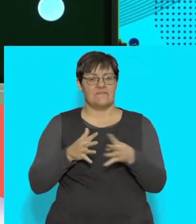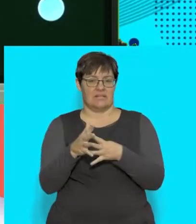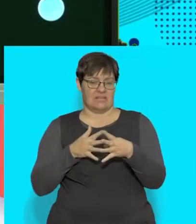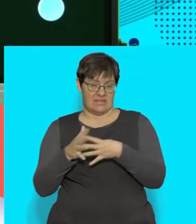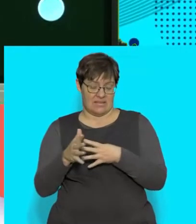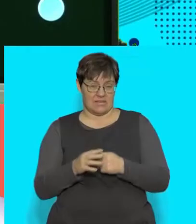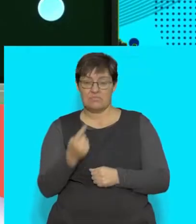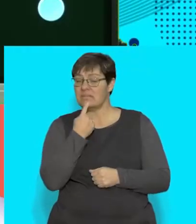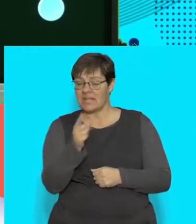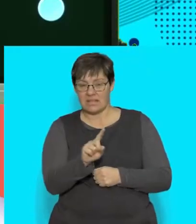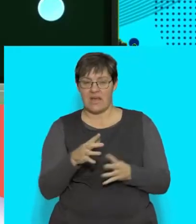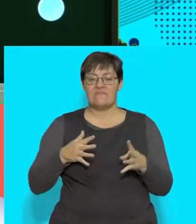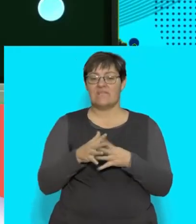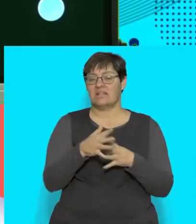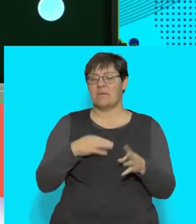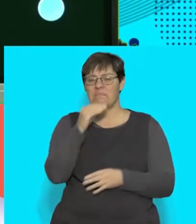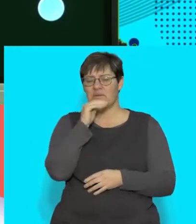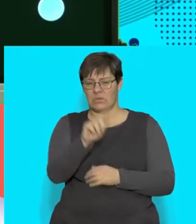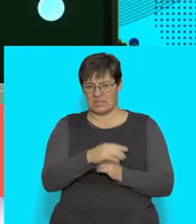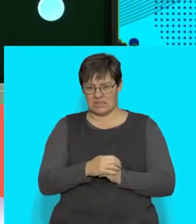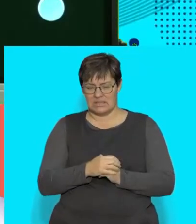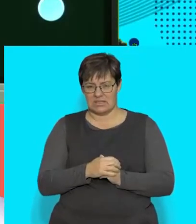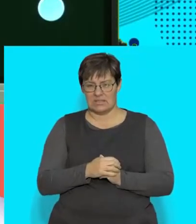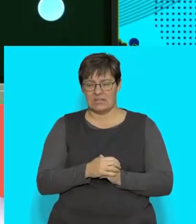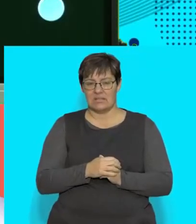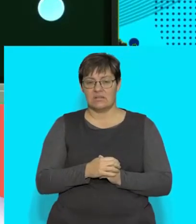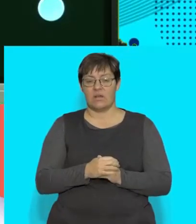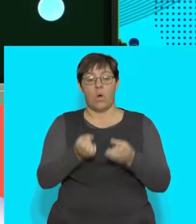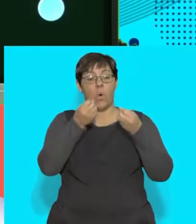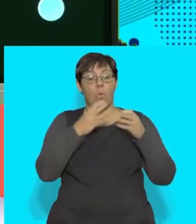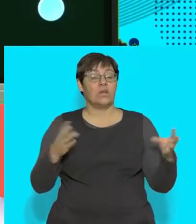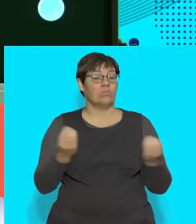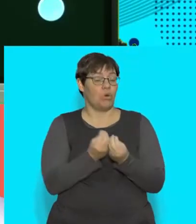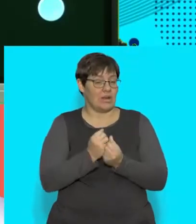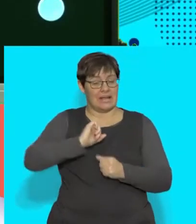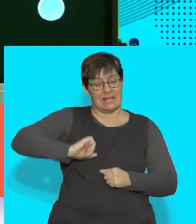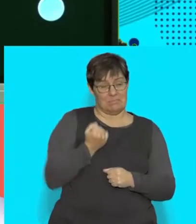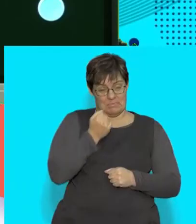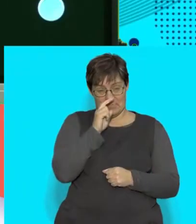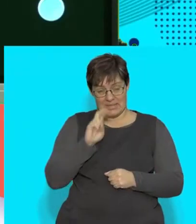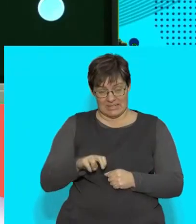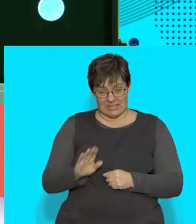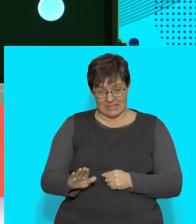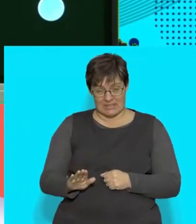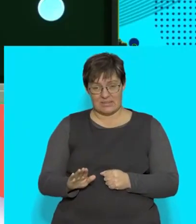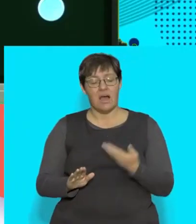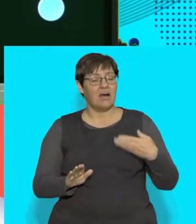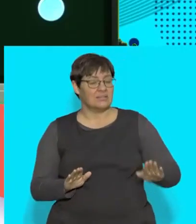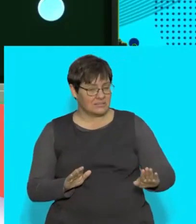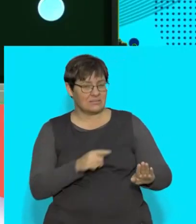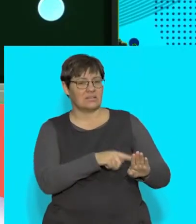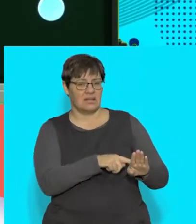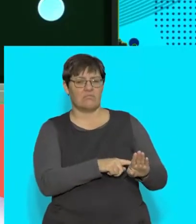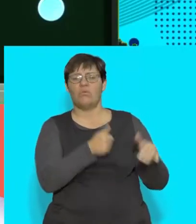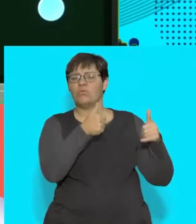I said to you, what I mean by filter, I need to keep the waste products, and I need to get rid of what